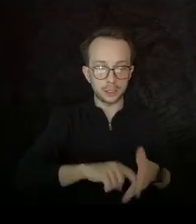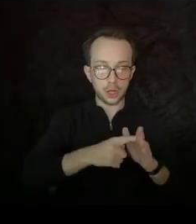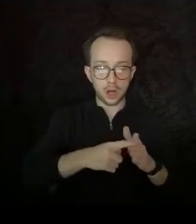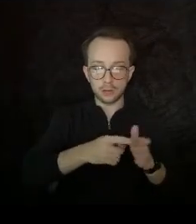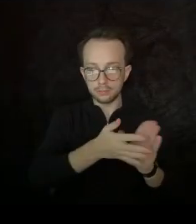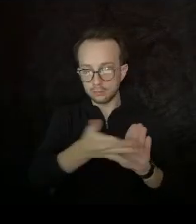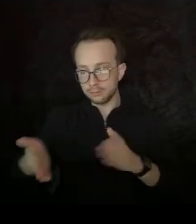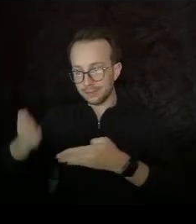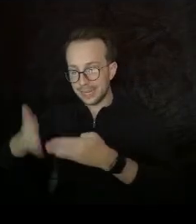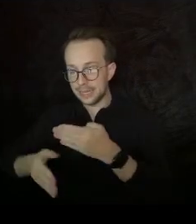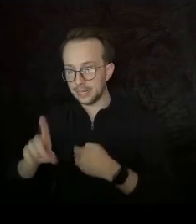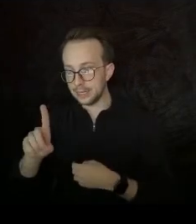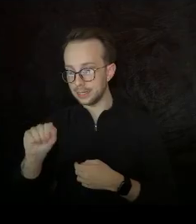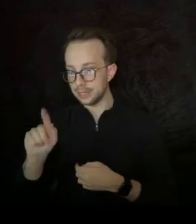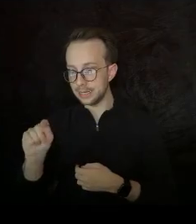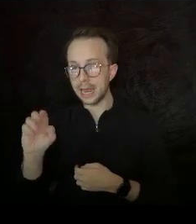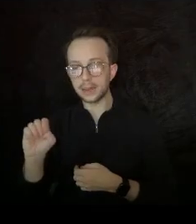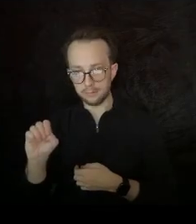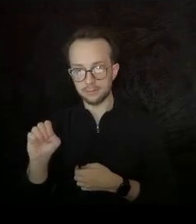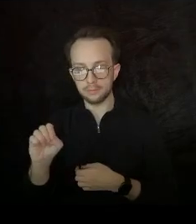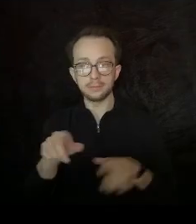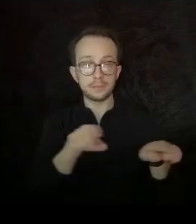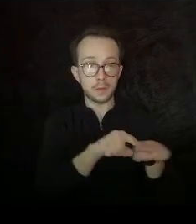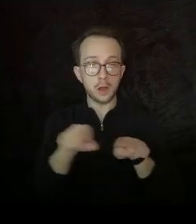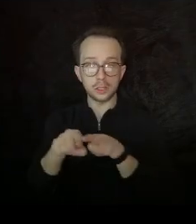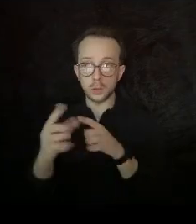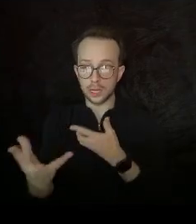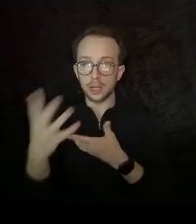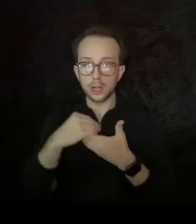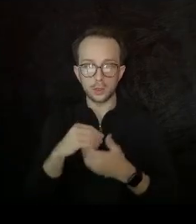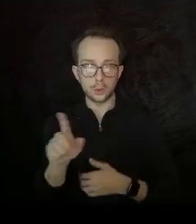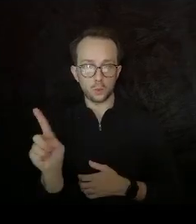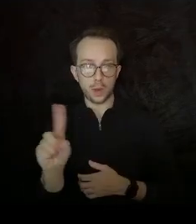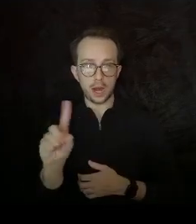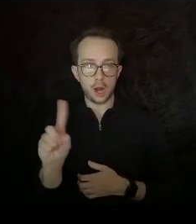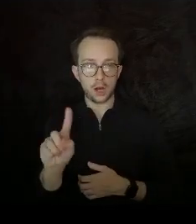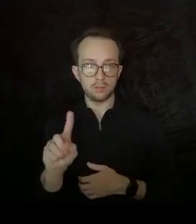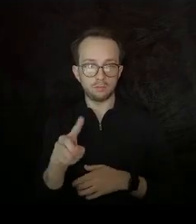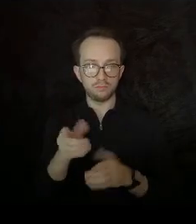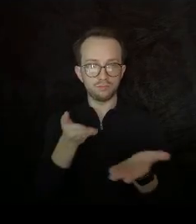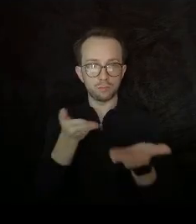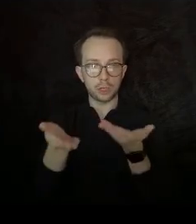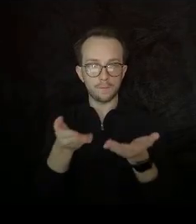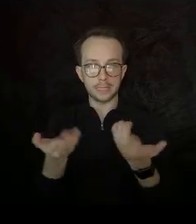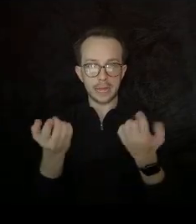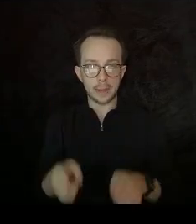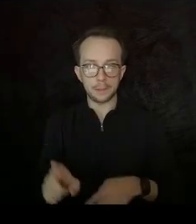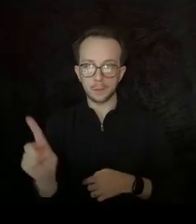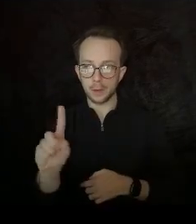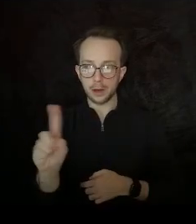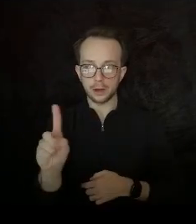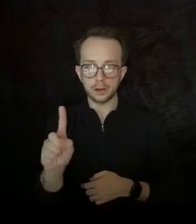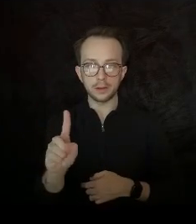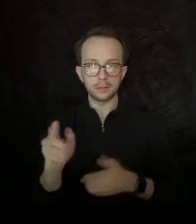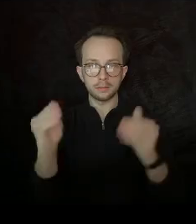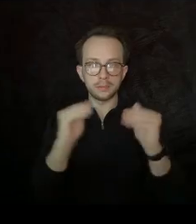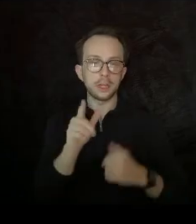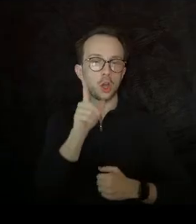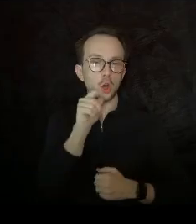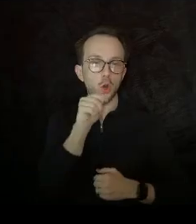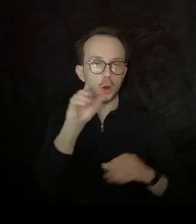dates. It also includes where the services will take place and who will provide the